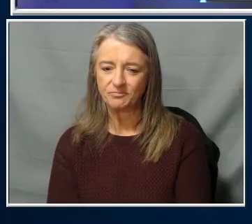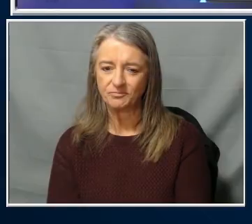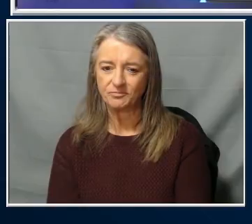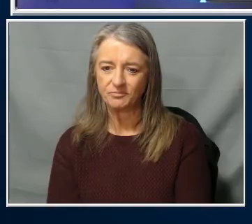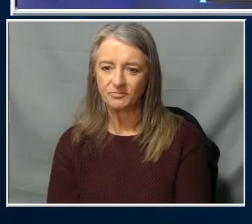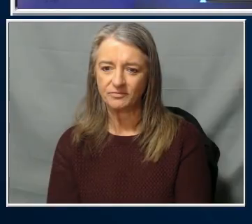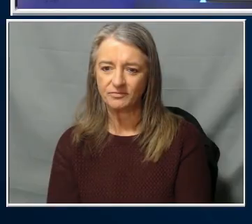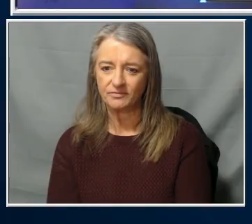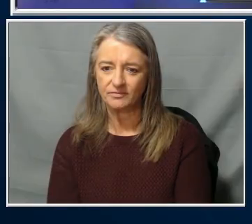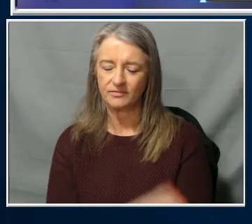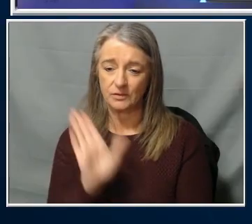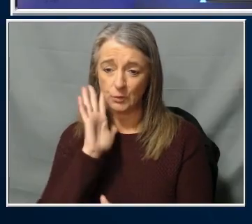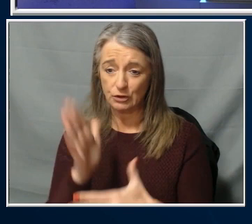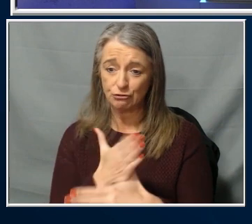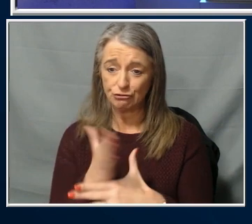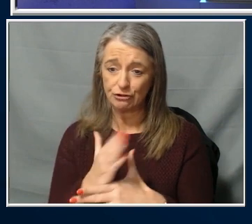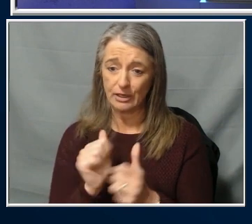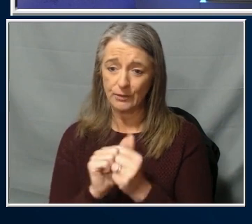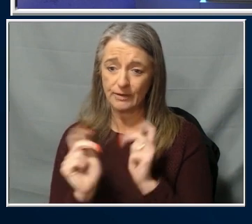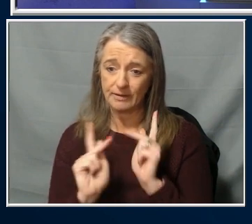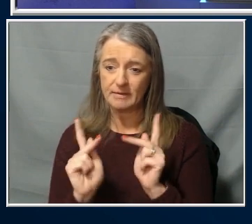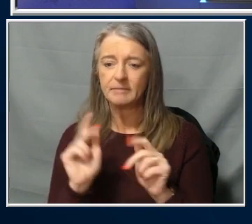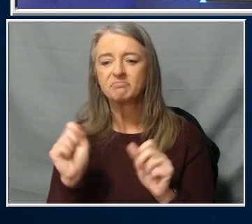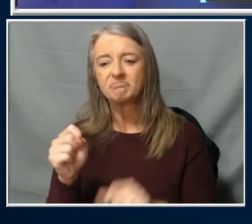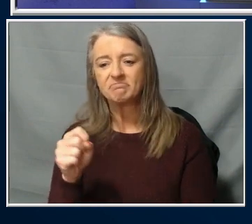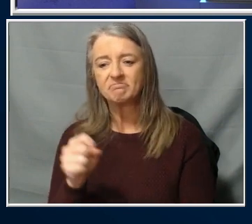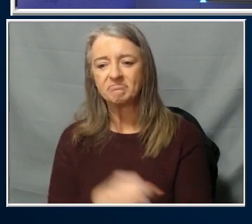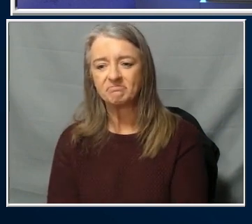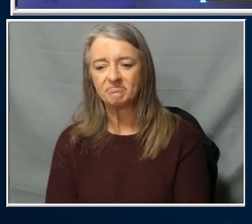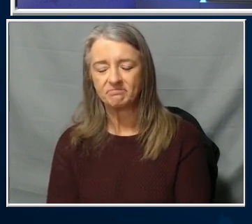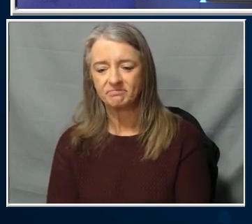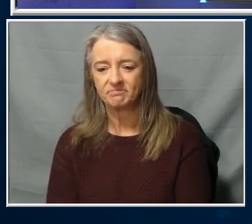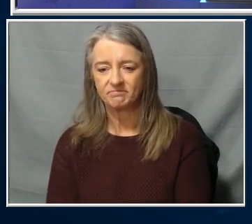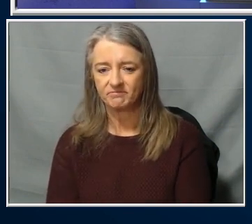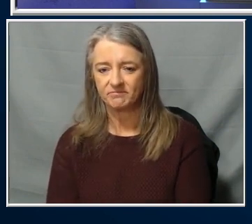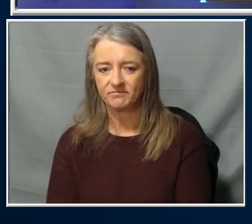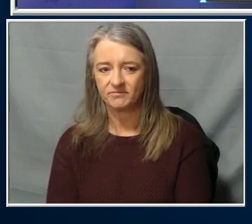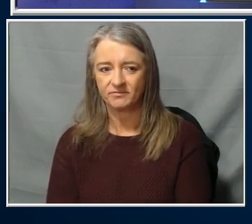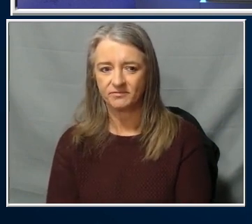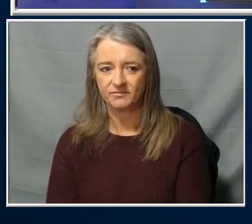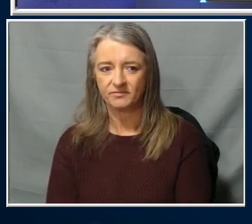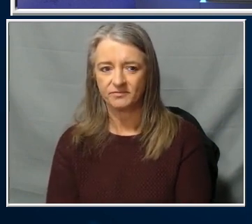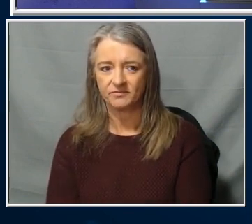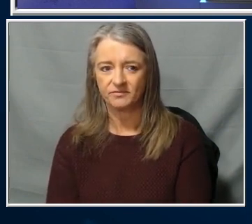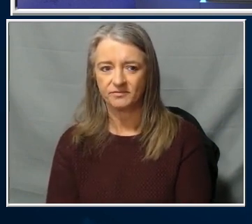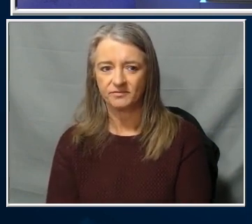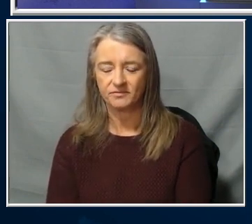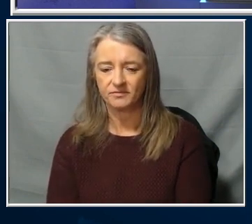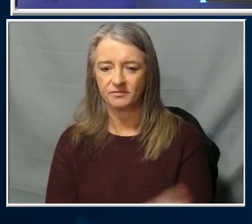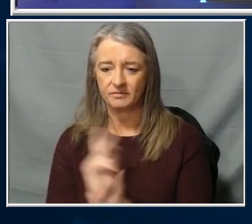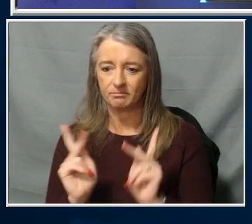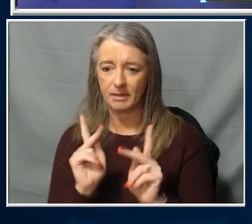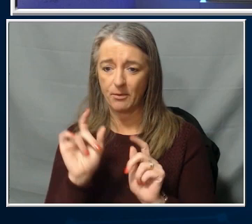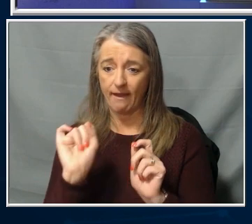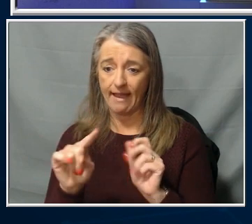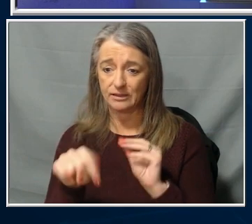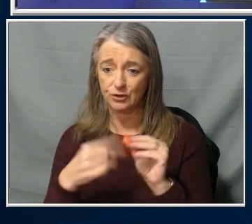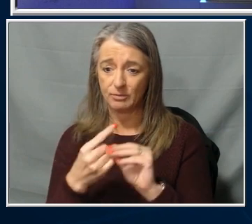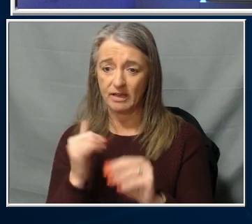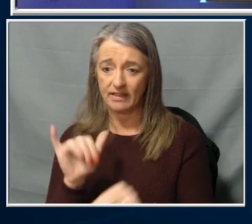You gonna share that with people? Yeah, probably. Yeah, I bet. Do people ask you about it?